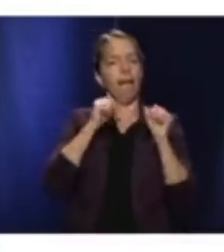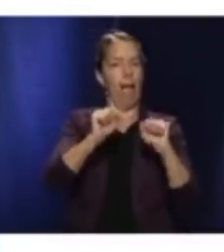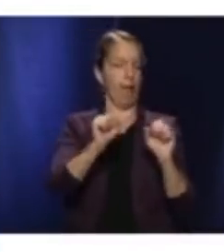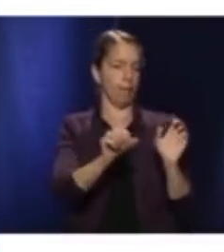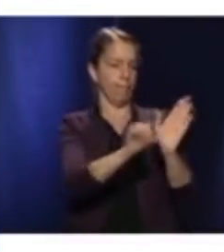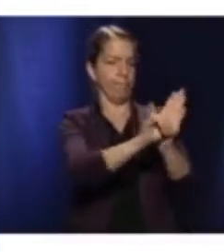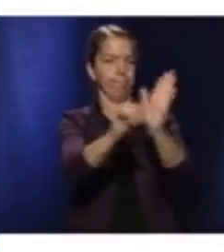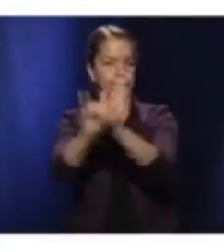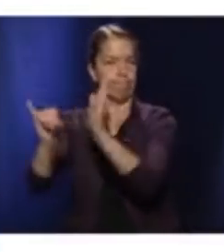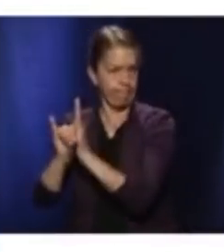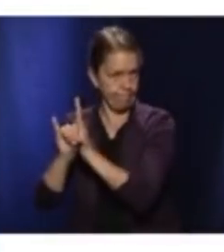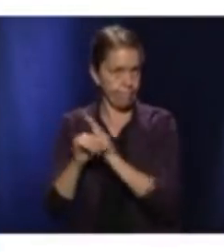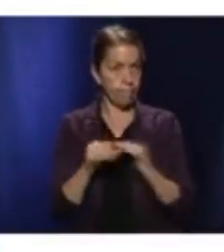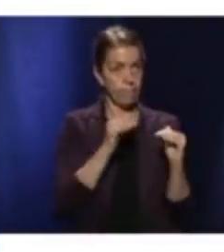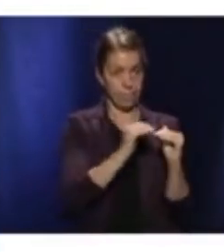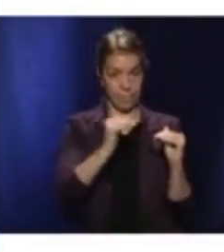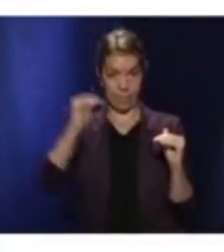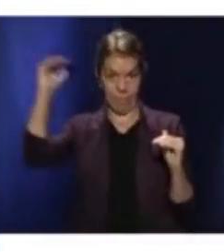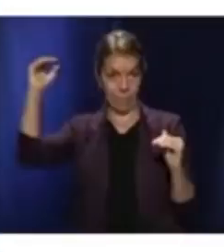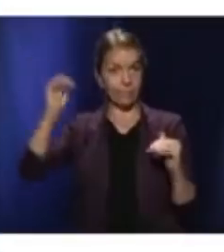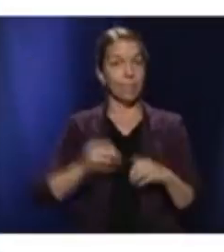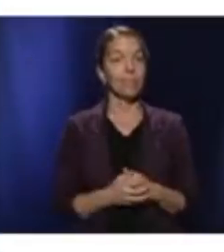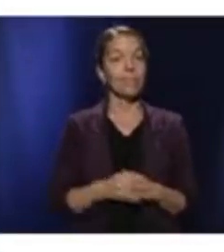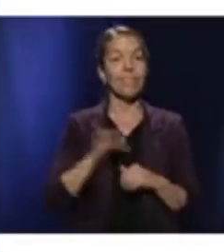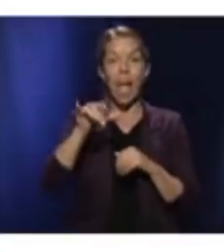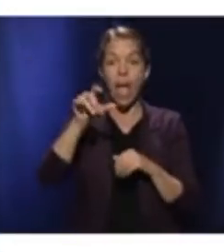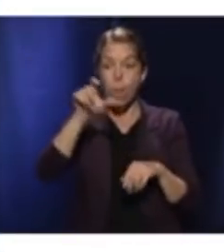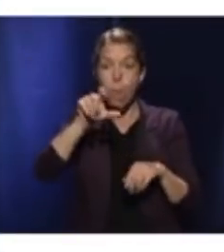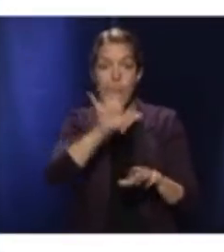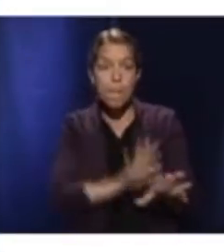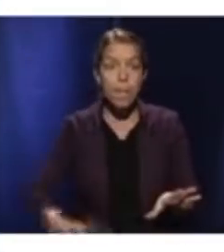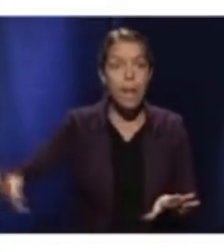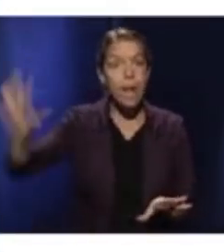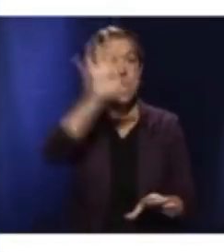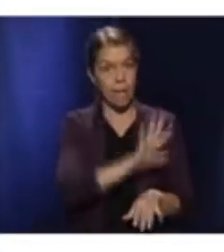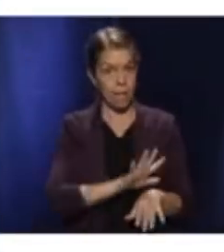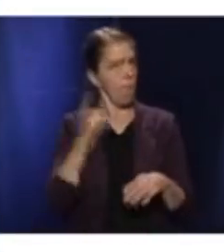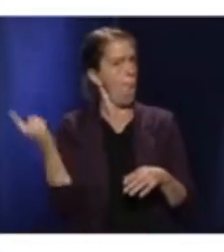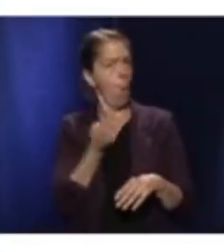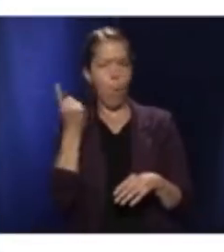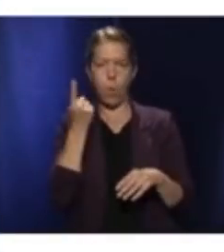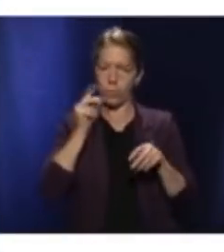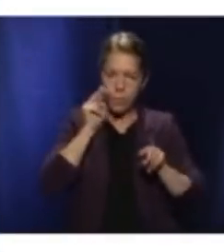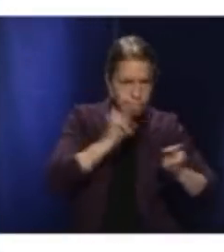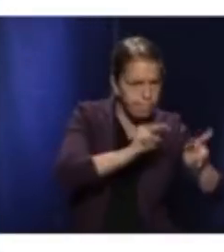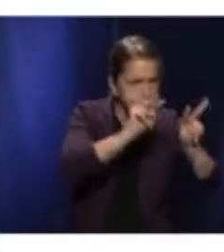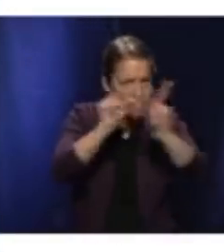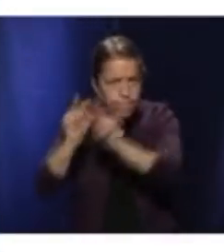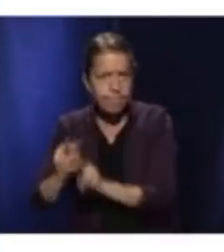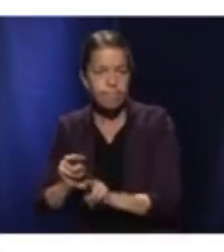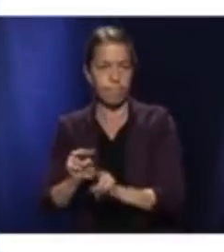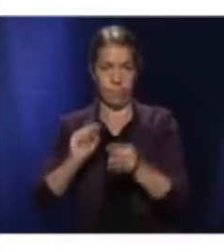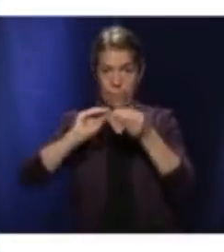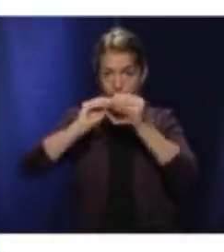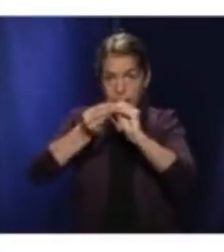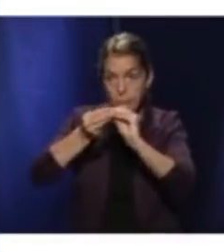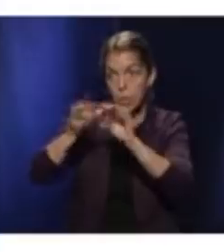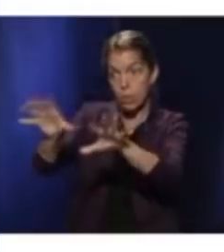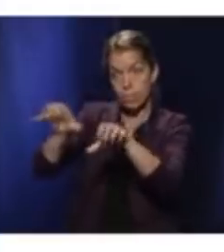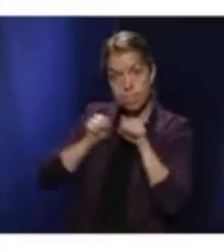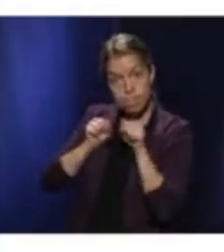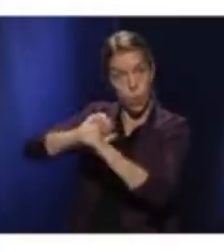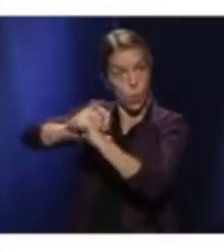region. That's important to say. We are observing an increase in public eclosion, as we call it in